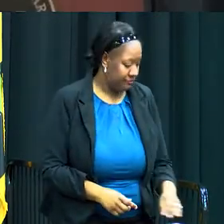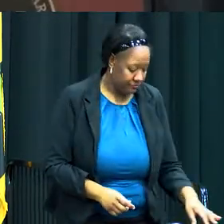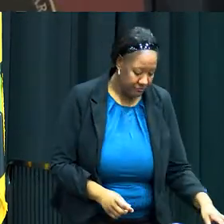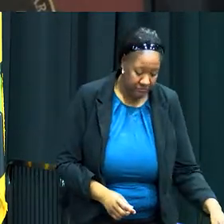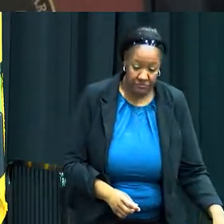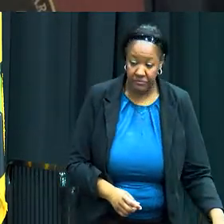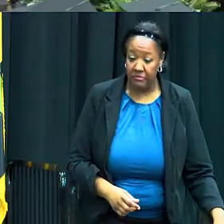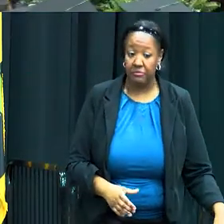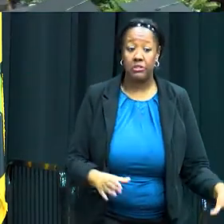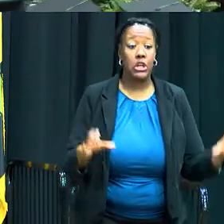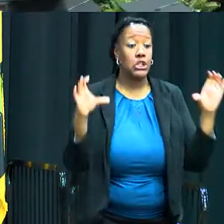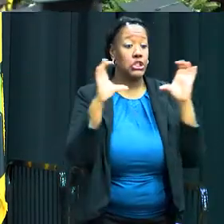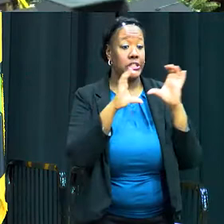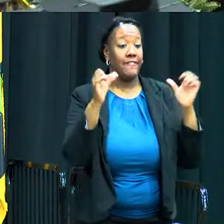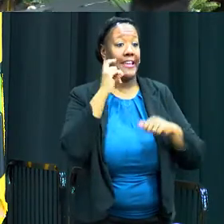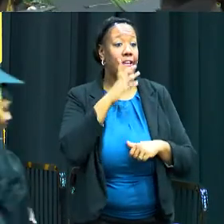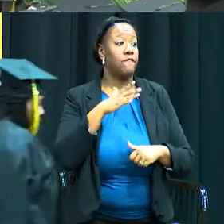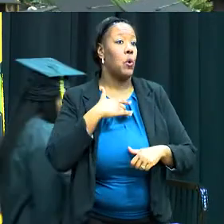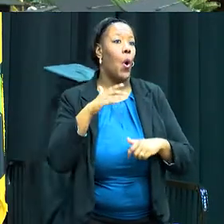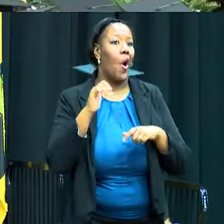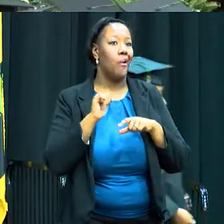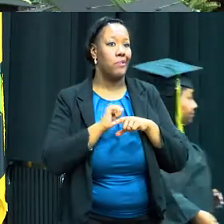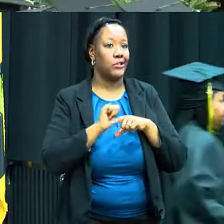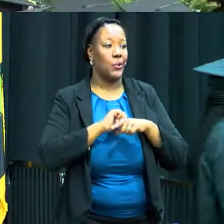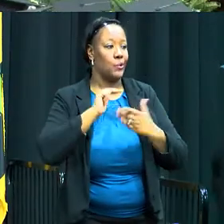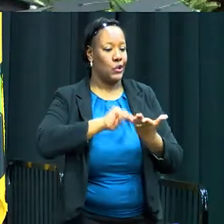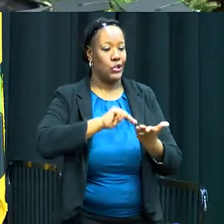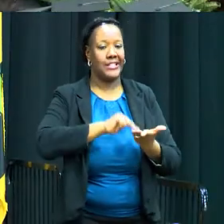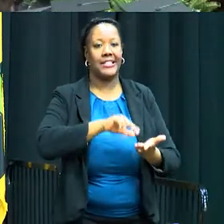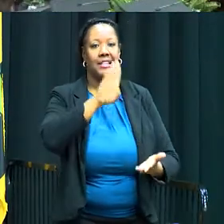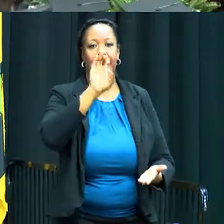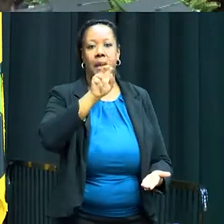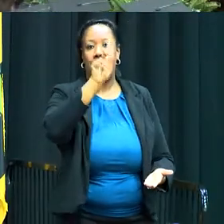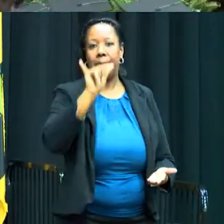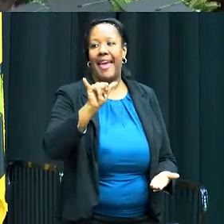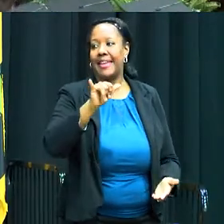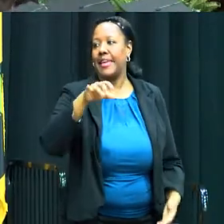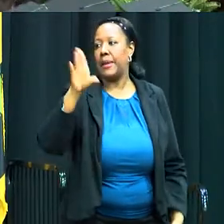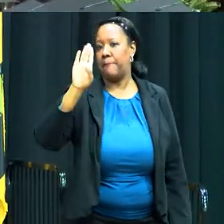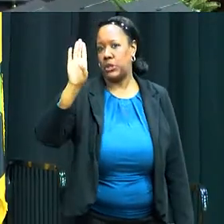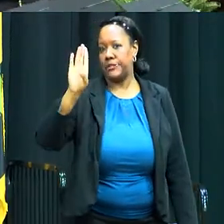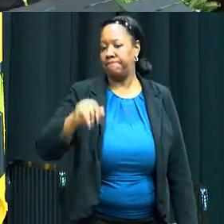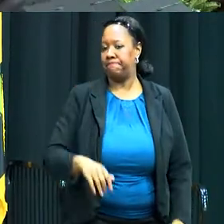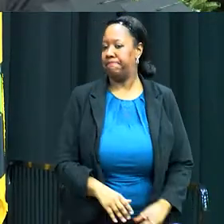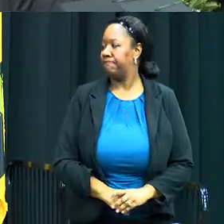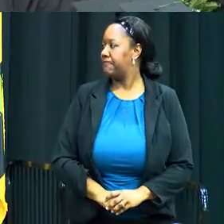Conferring certificates in practical nursing, Becky Ray Bartram.